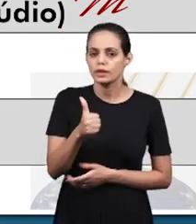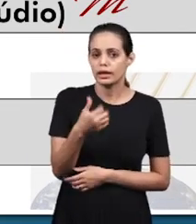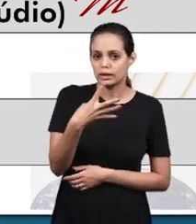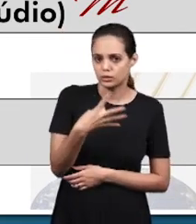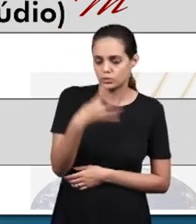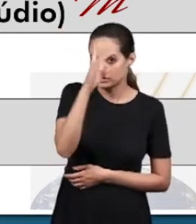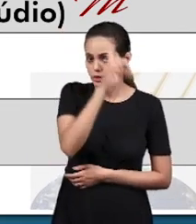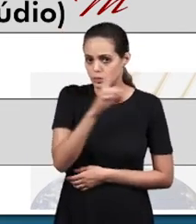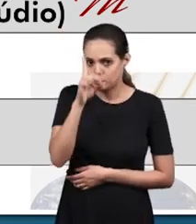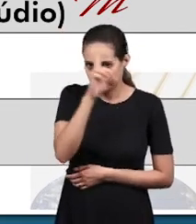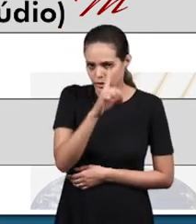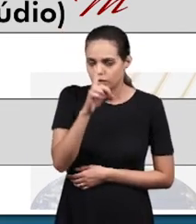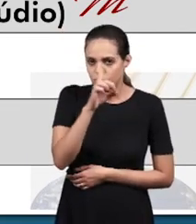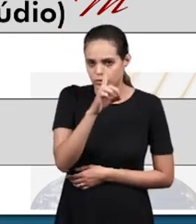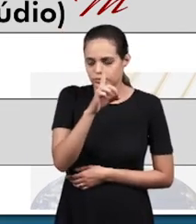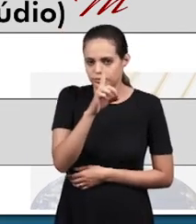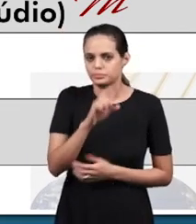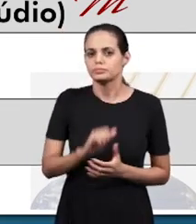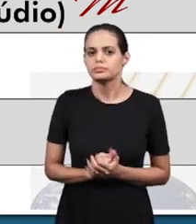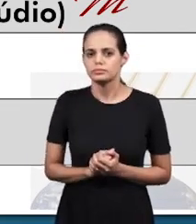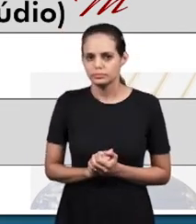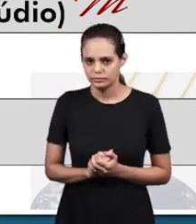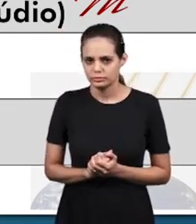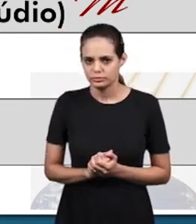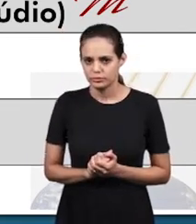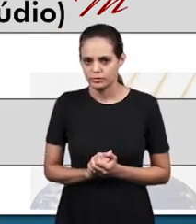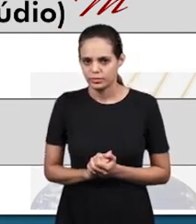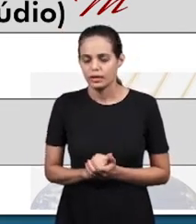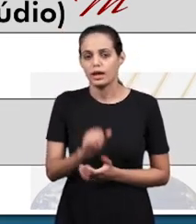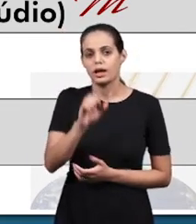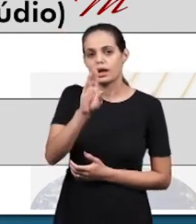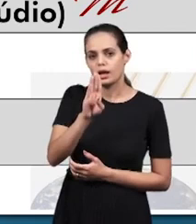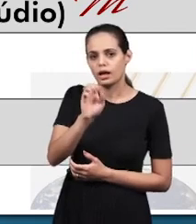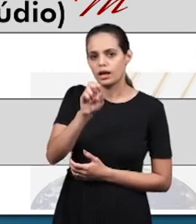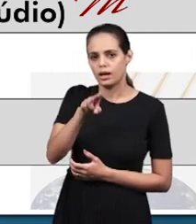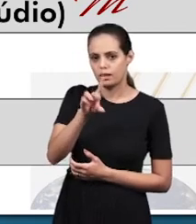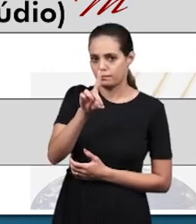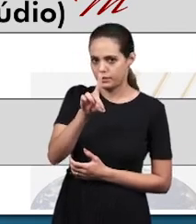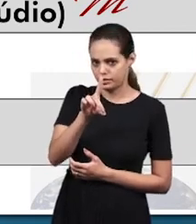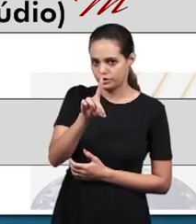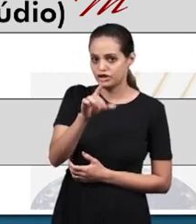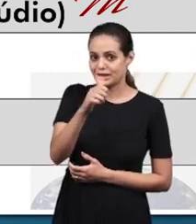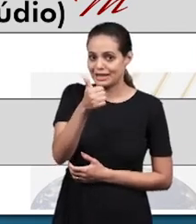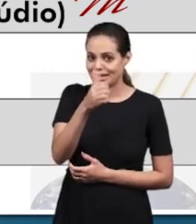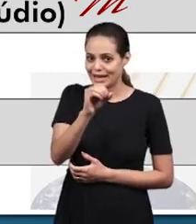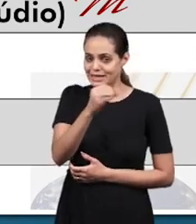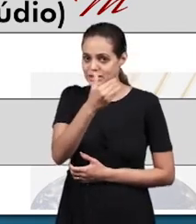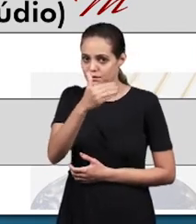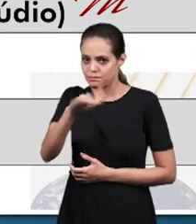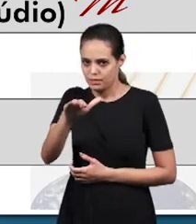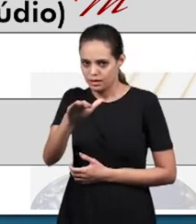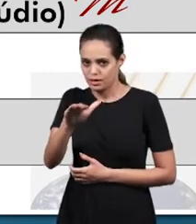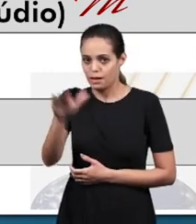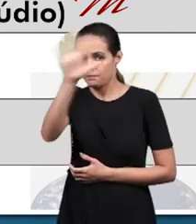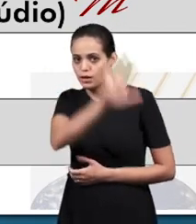9 o'clock on TV Capixaba, only in Espírito Santo. On Sunday, the